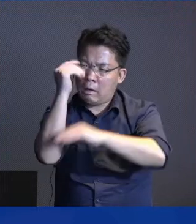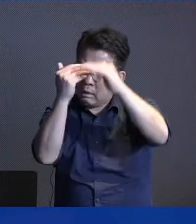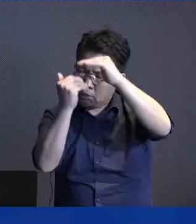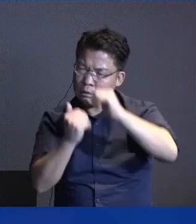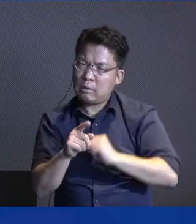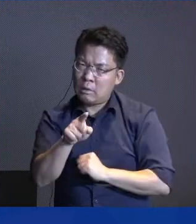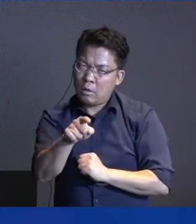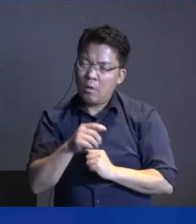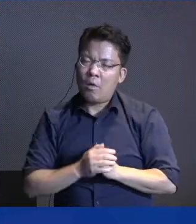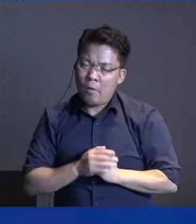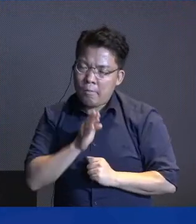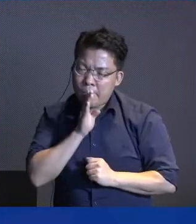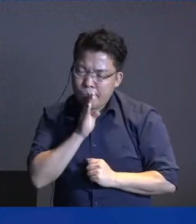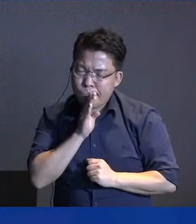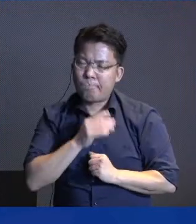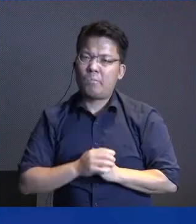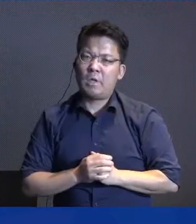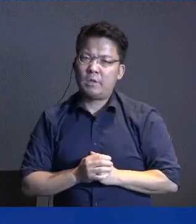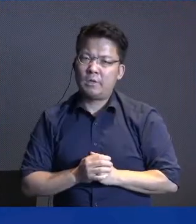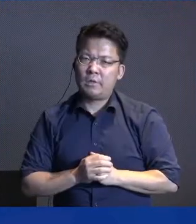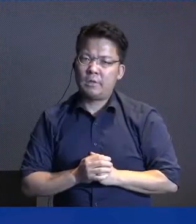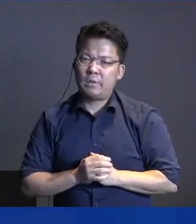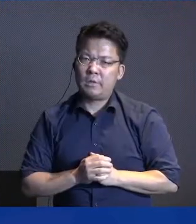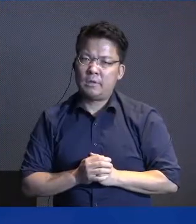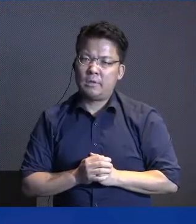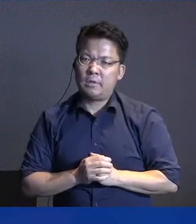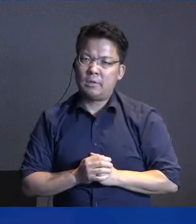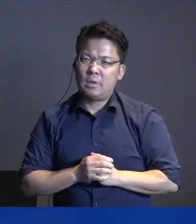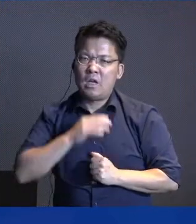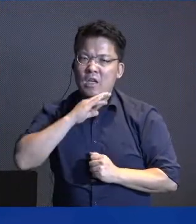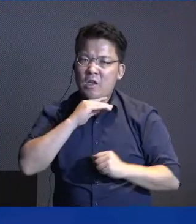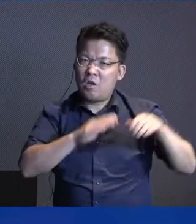and discrimination against older adults,